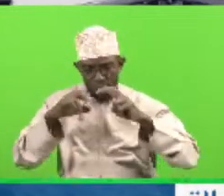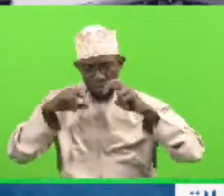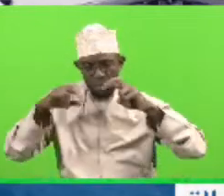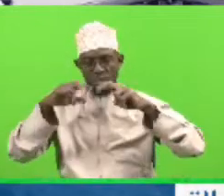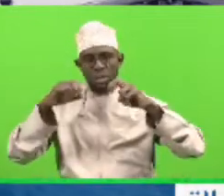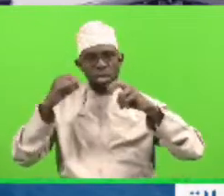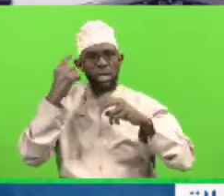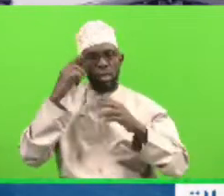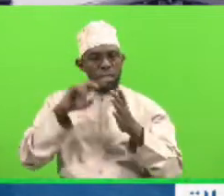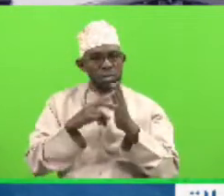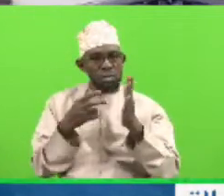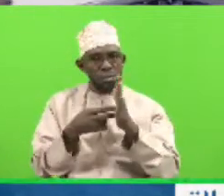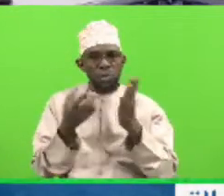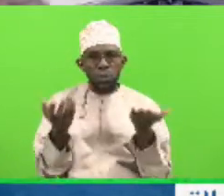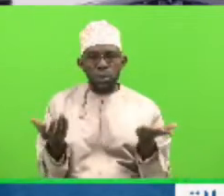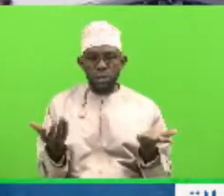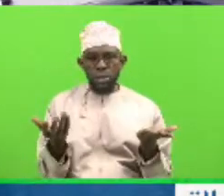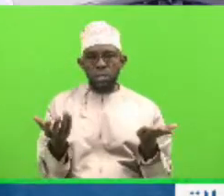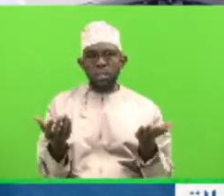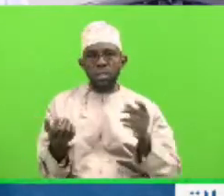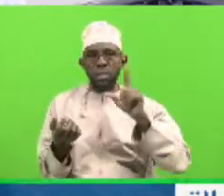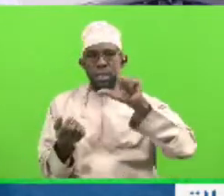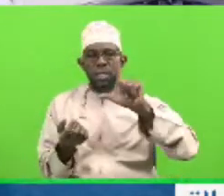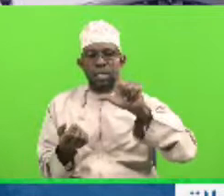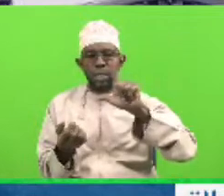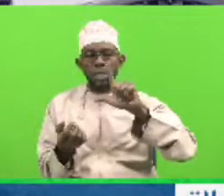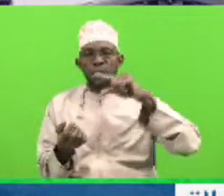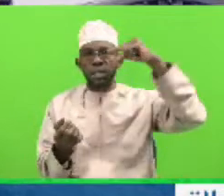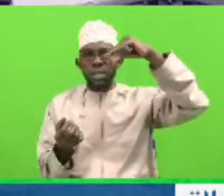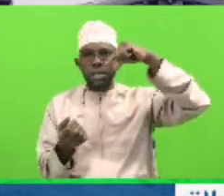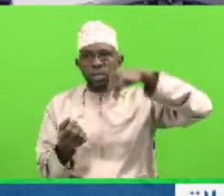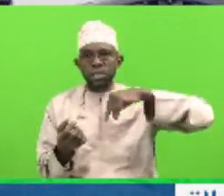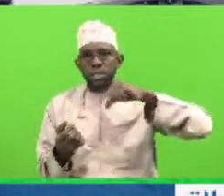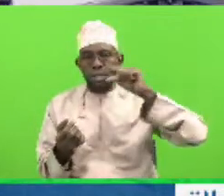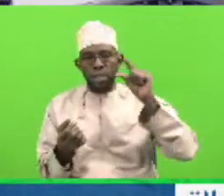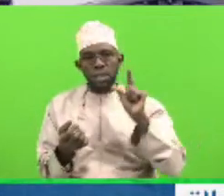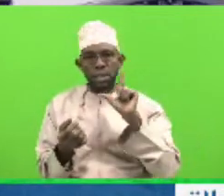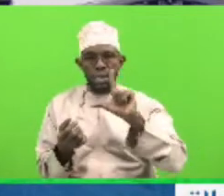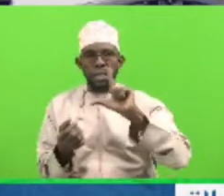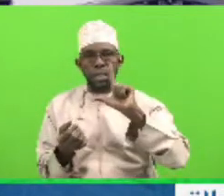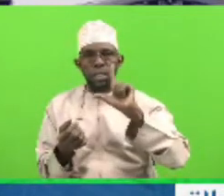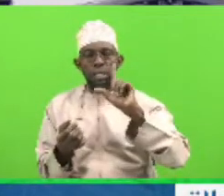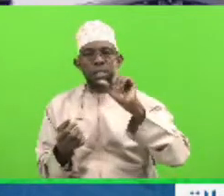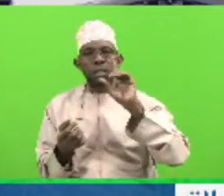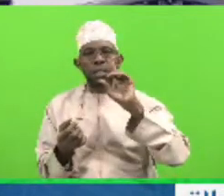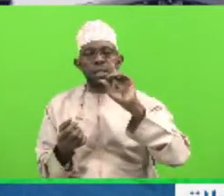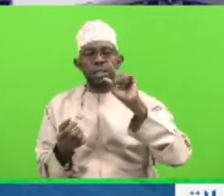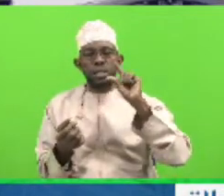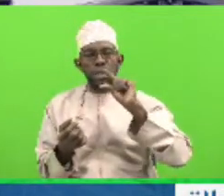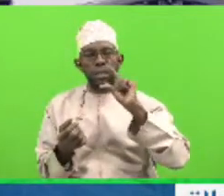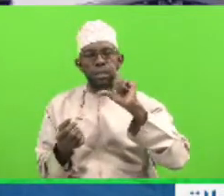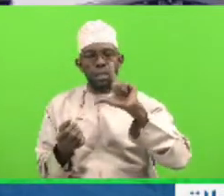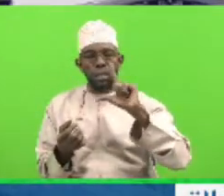clearly what this acronym of LGBTQ plus stands for, I saw another addition.